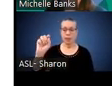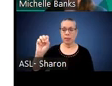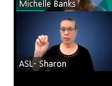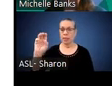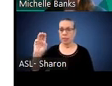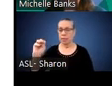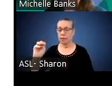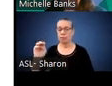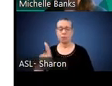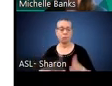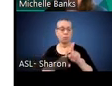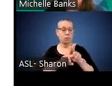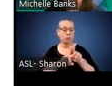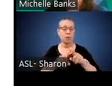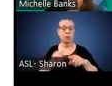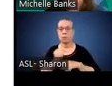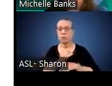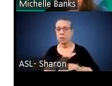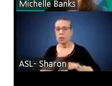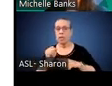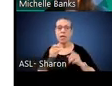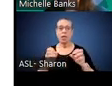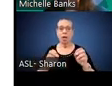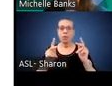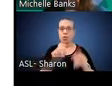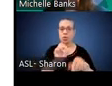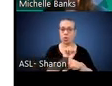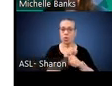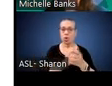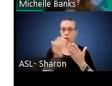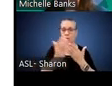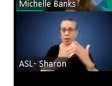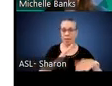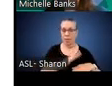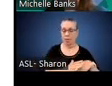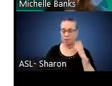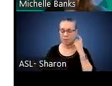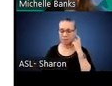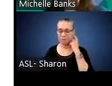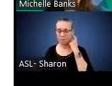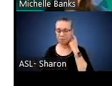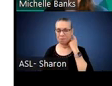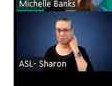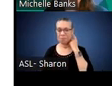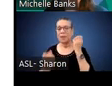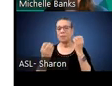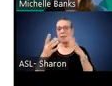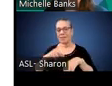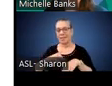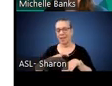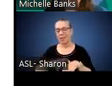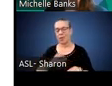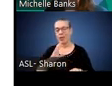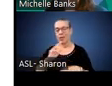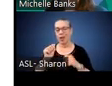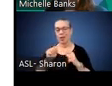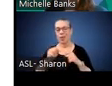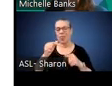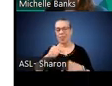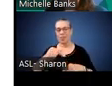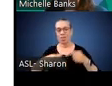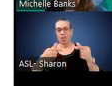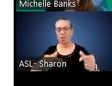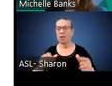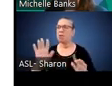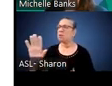internships and apprenticeships. The first question I usually get when I'm talking to NextGeners and their families is, what if I don't